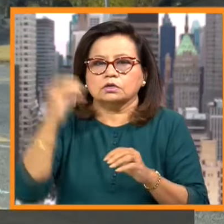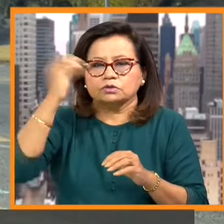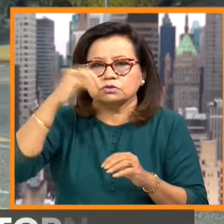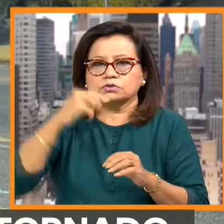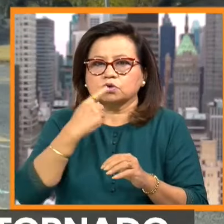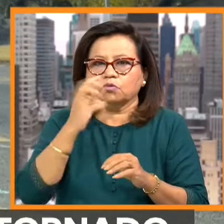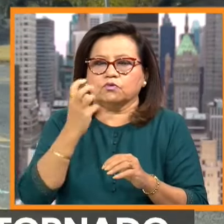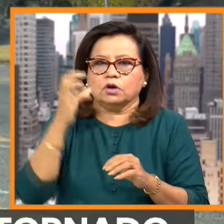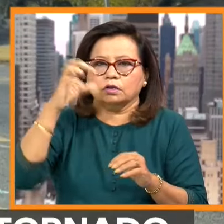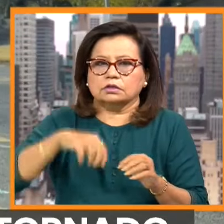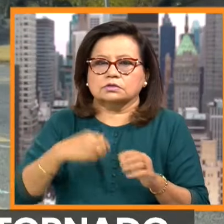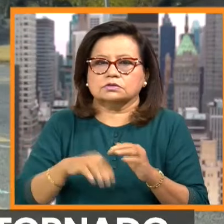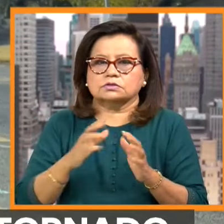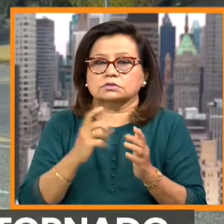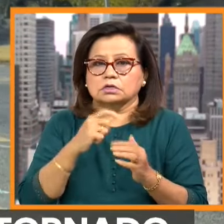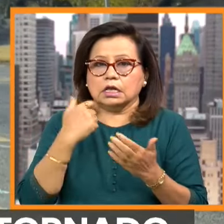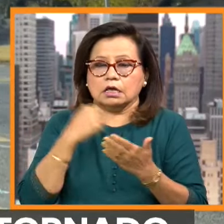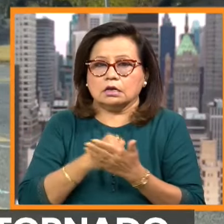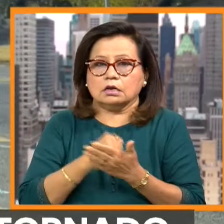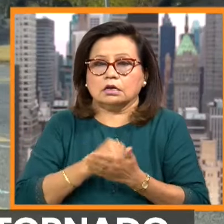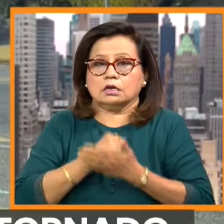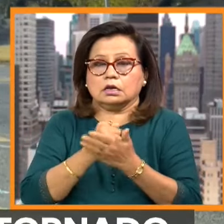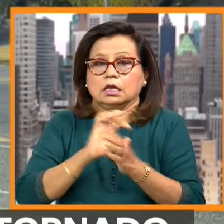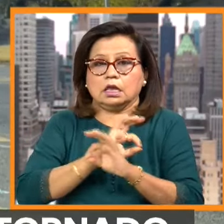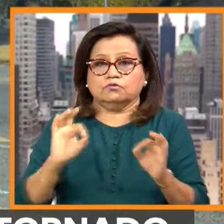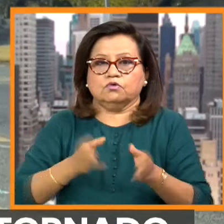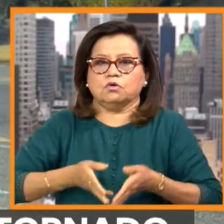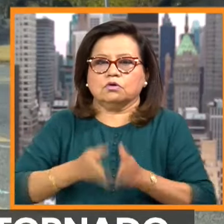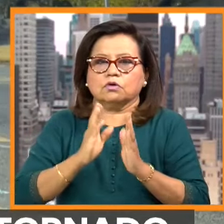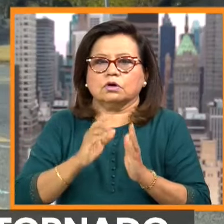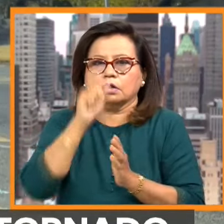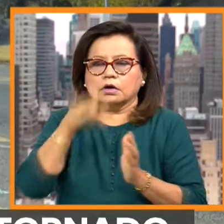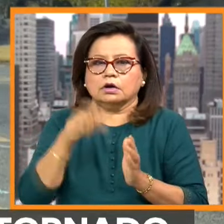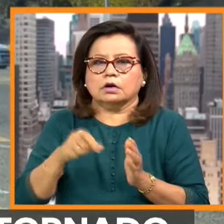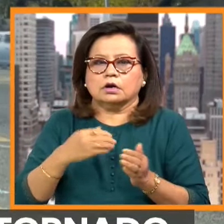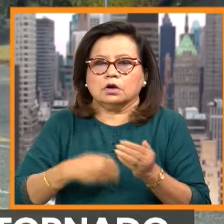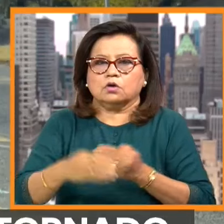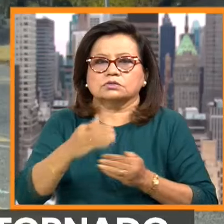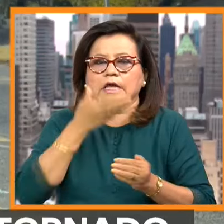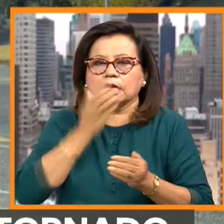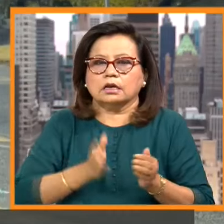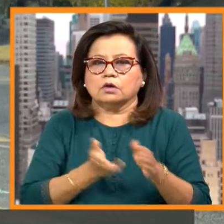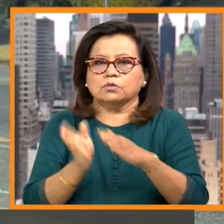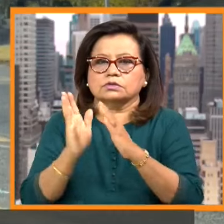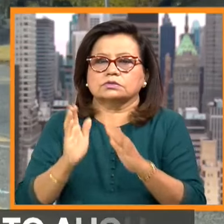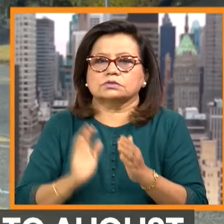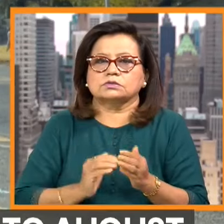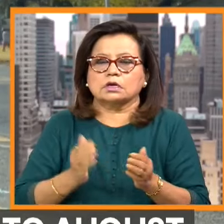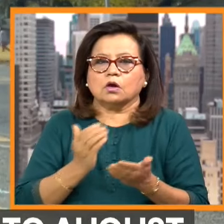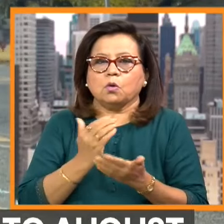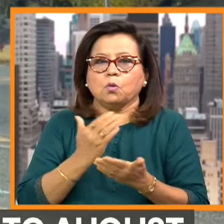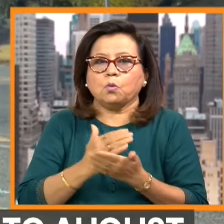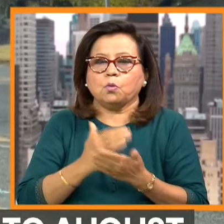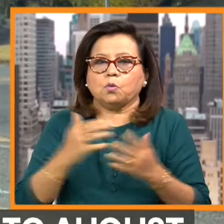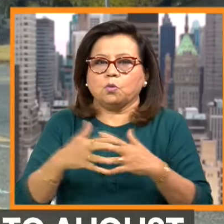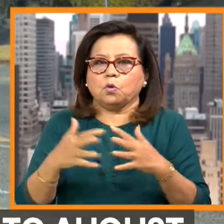some areas. It also cautioned residents to be careful on roads and avoid crossing rivers and swollen streams where water is above